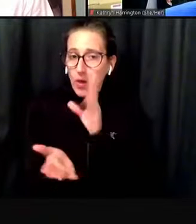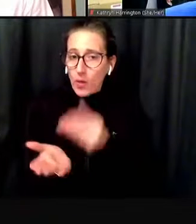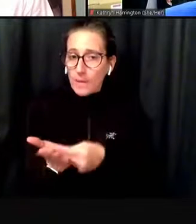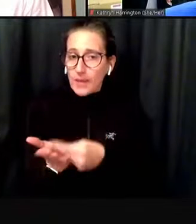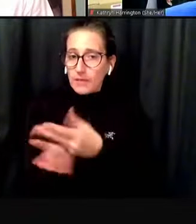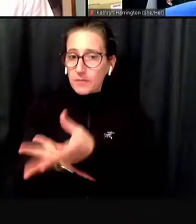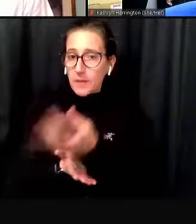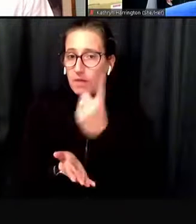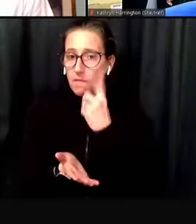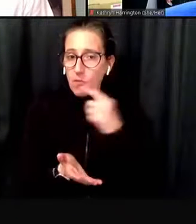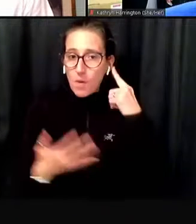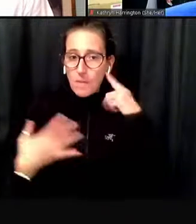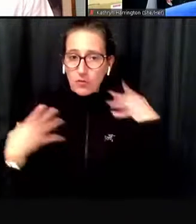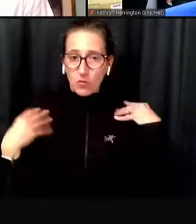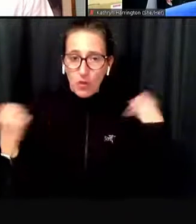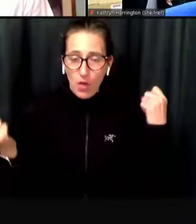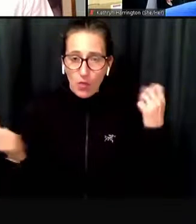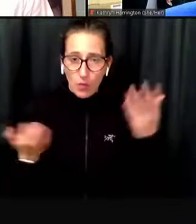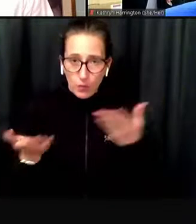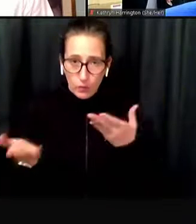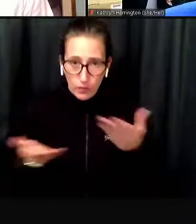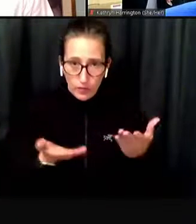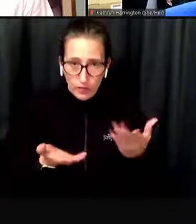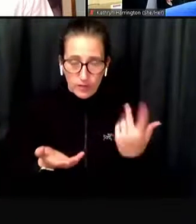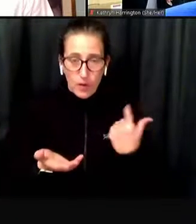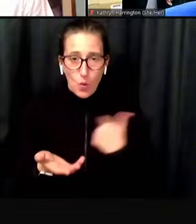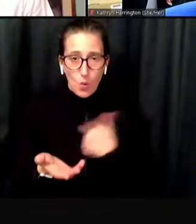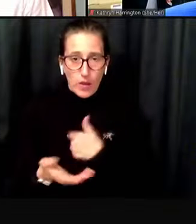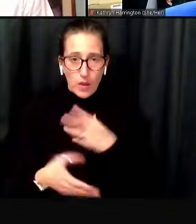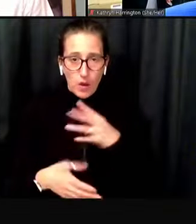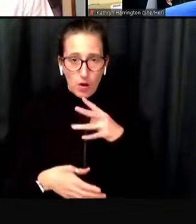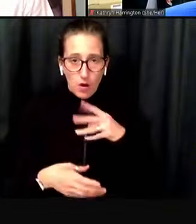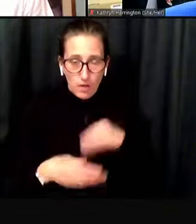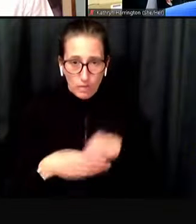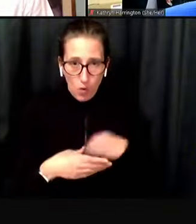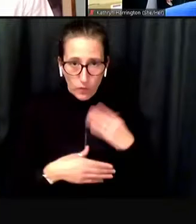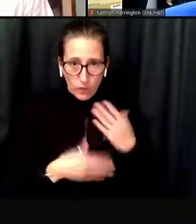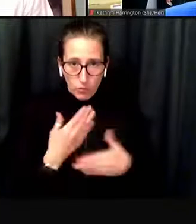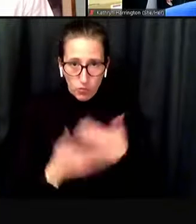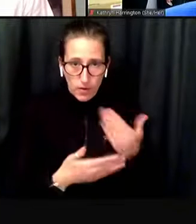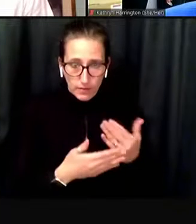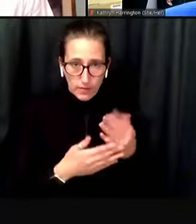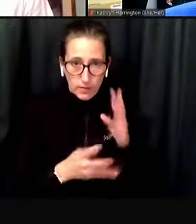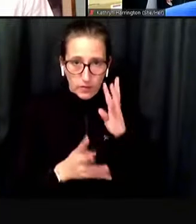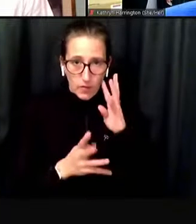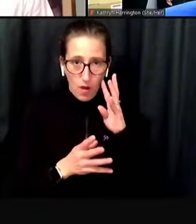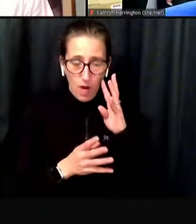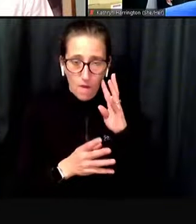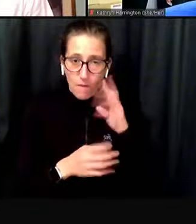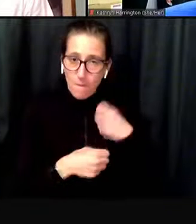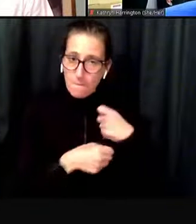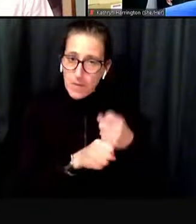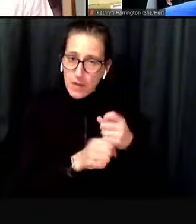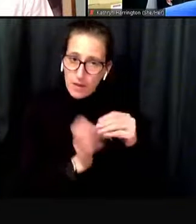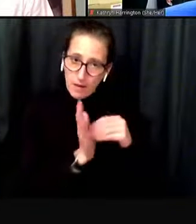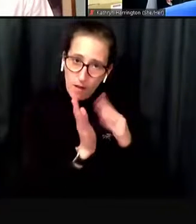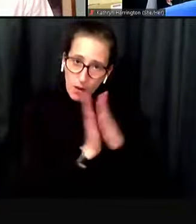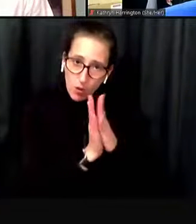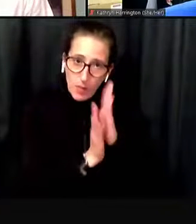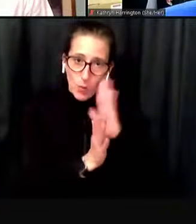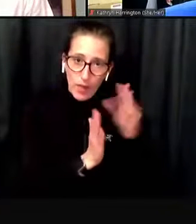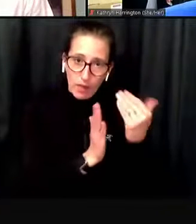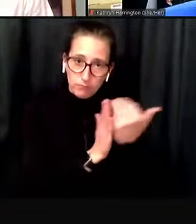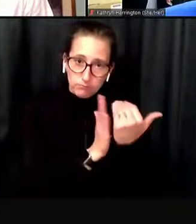services. So we are in the process of creating a document that will outline how we spend that money, how that money will